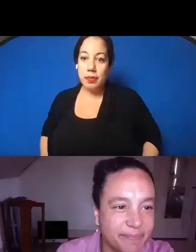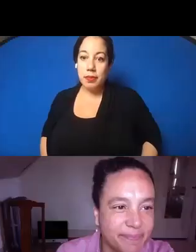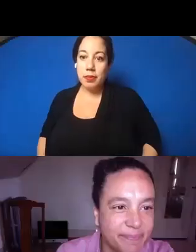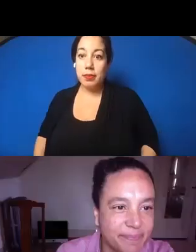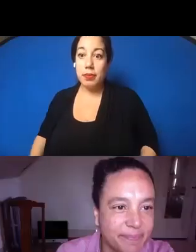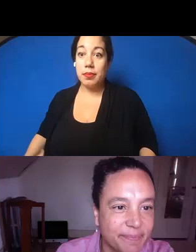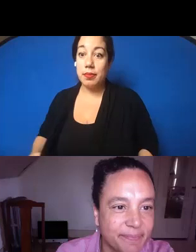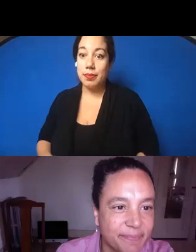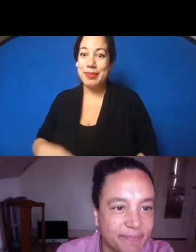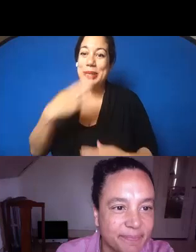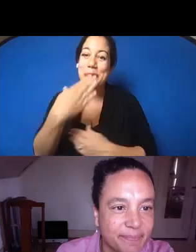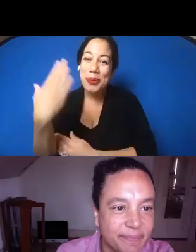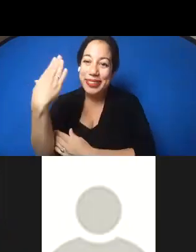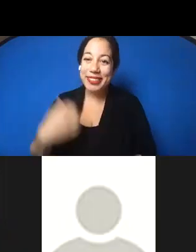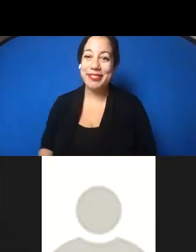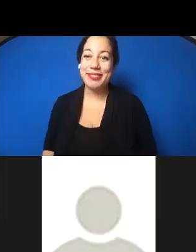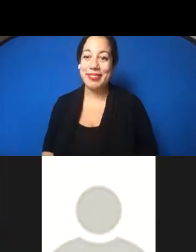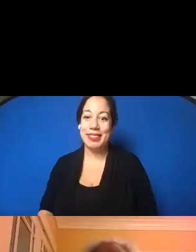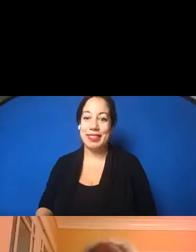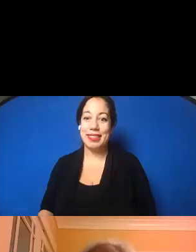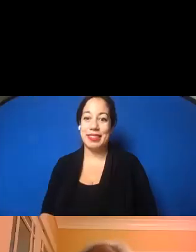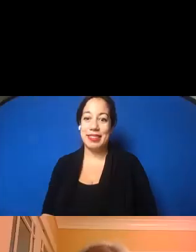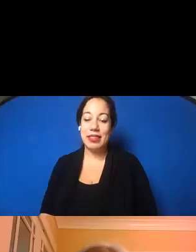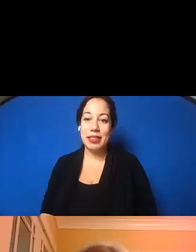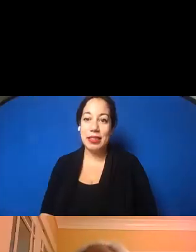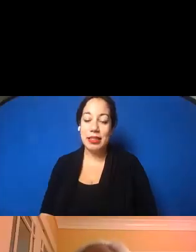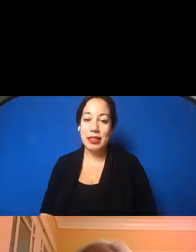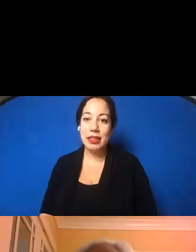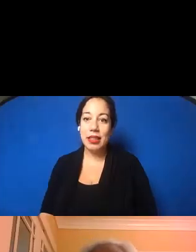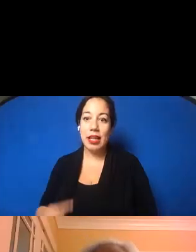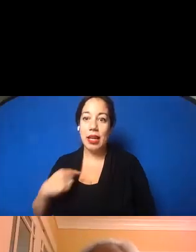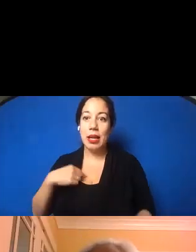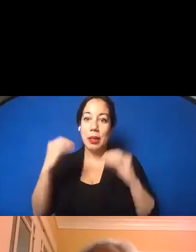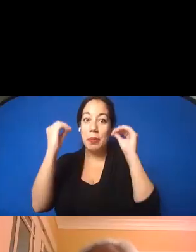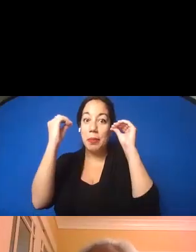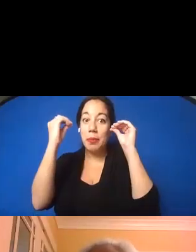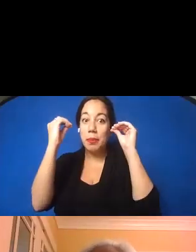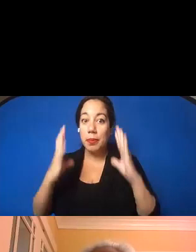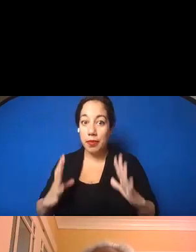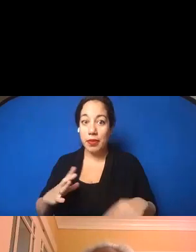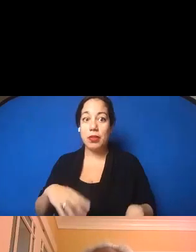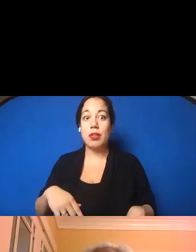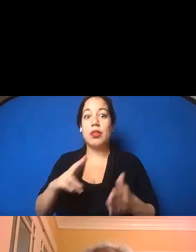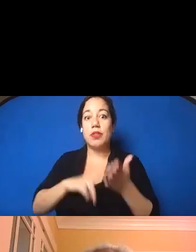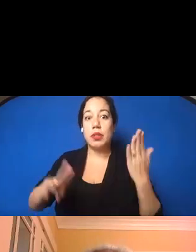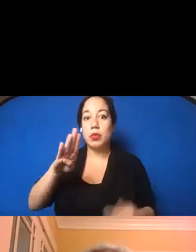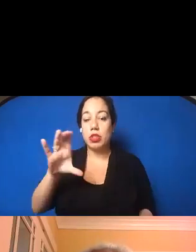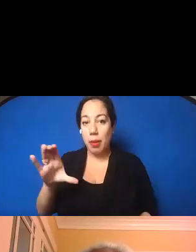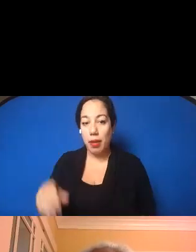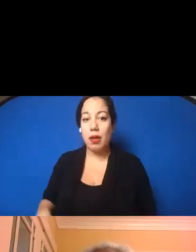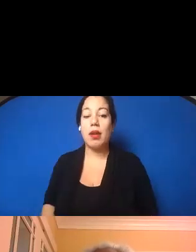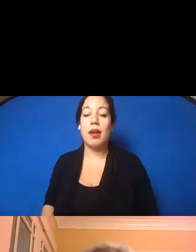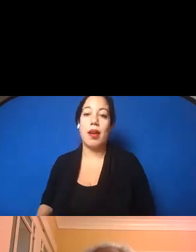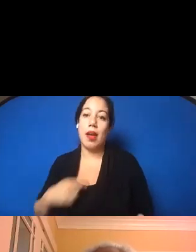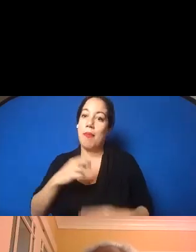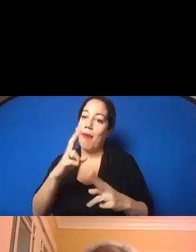Good morning. My name is Saraswati Beedam. I'm a professor of midwifery at University of British Columbia. I'm honored to be with you